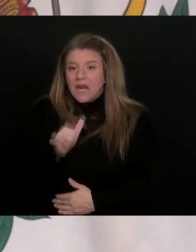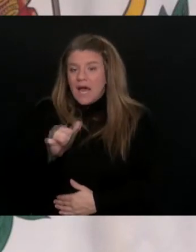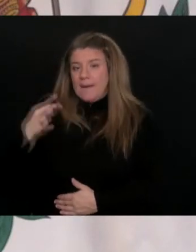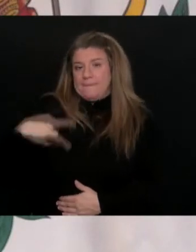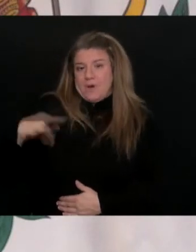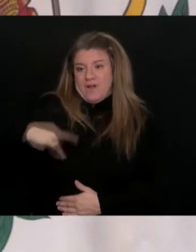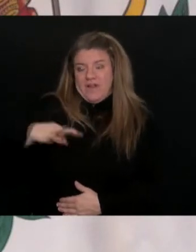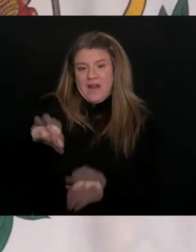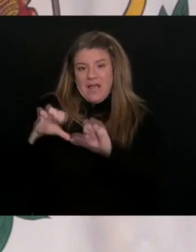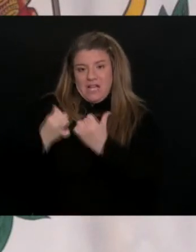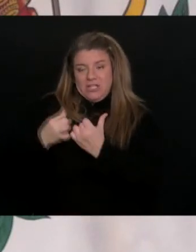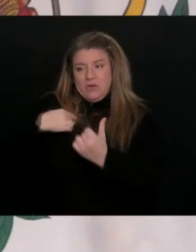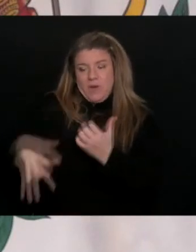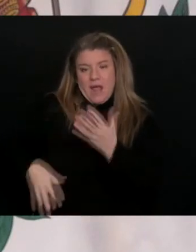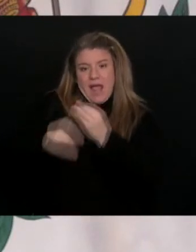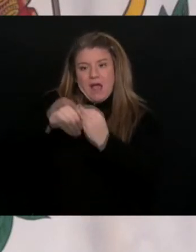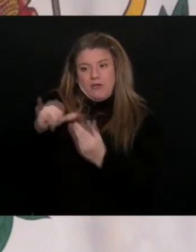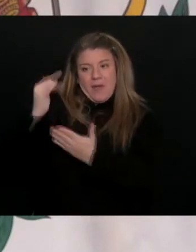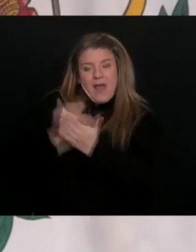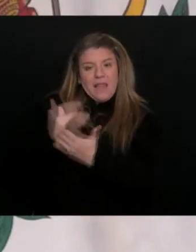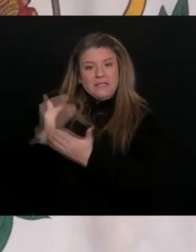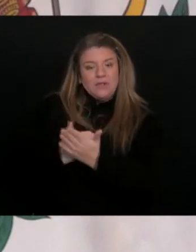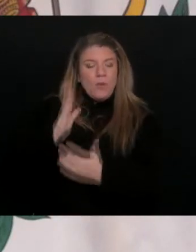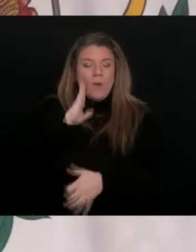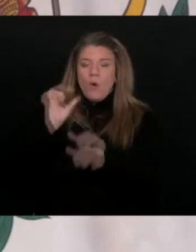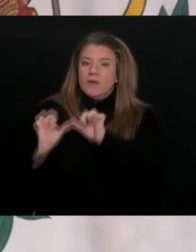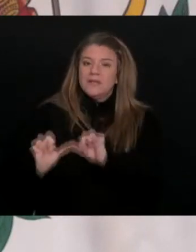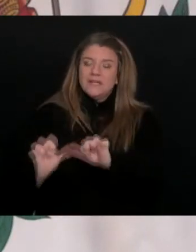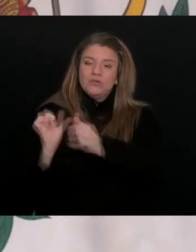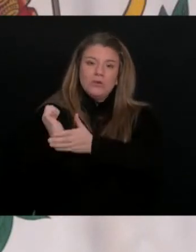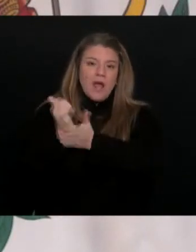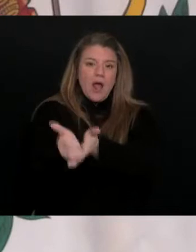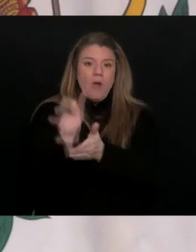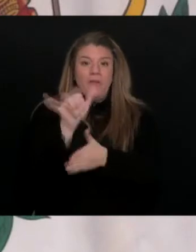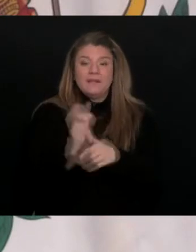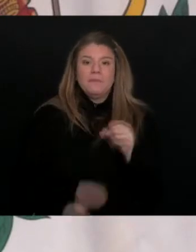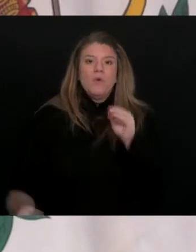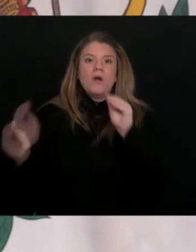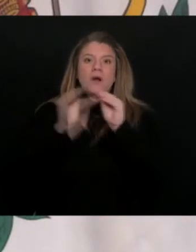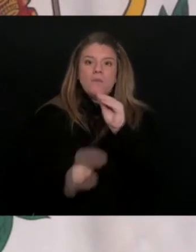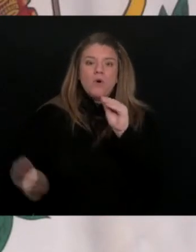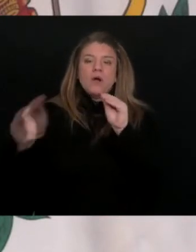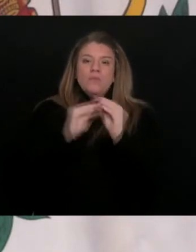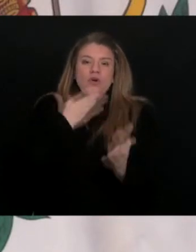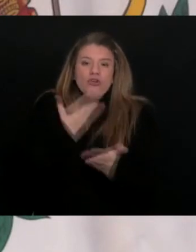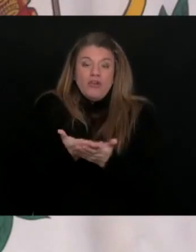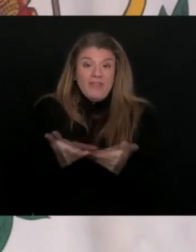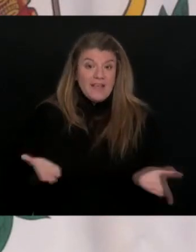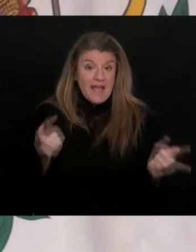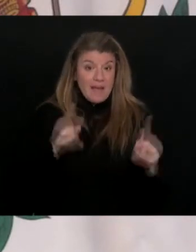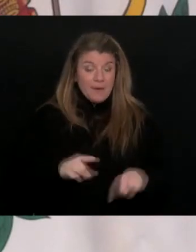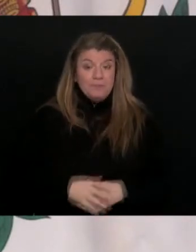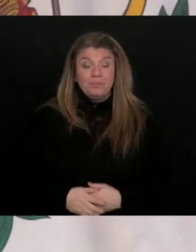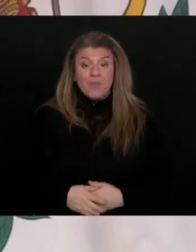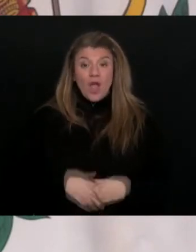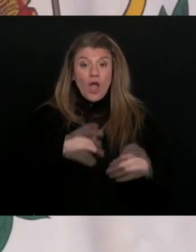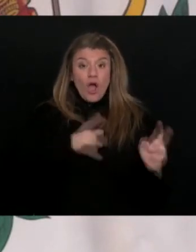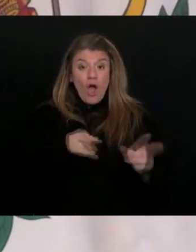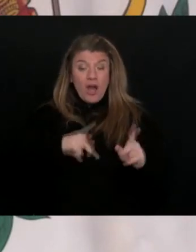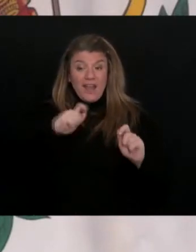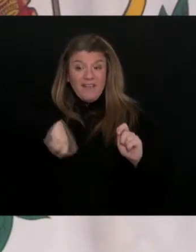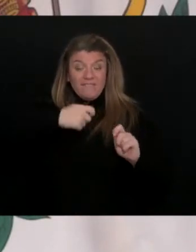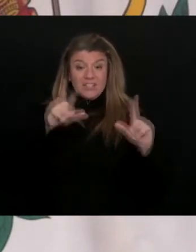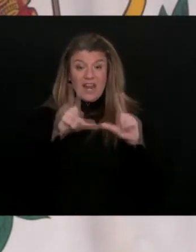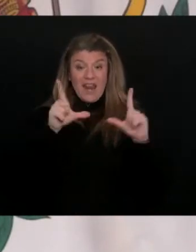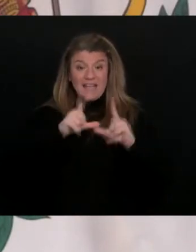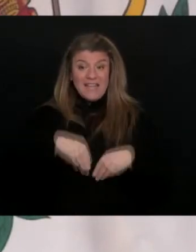added to the list. And so we'll just continue to try to help, and that's more and more goodness. Our hunting and fishing license giveaway,